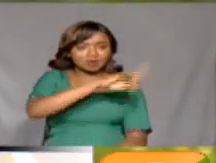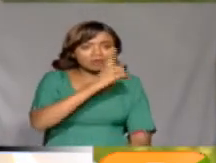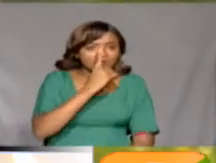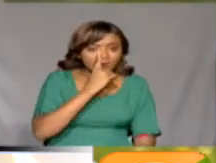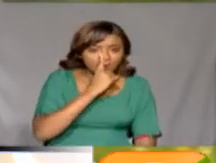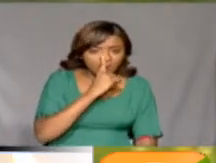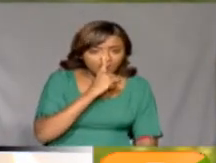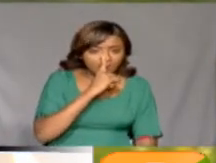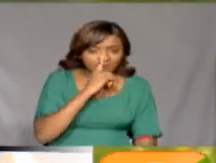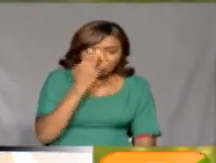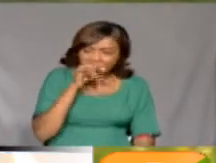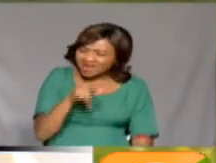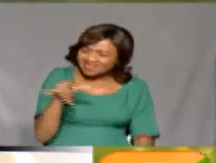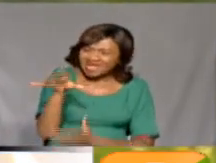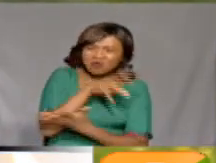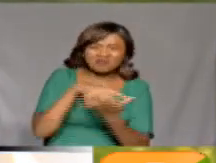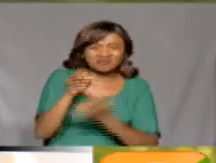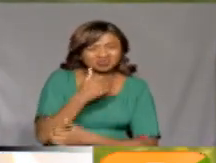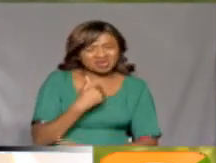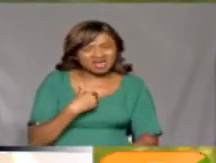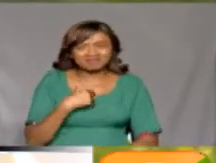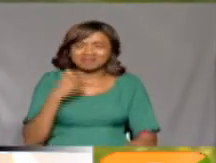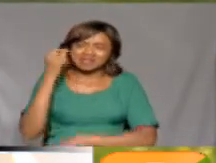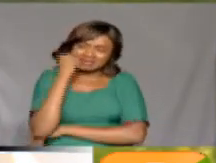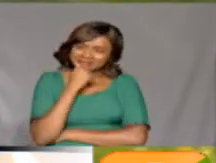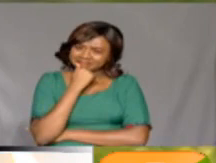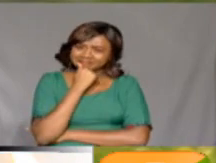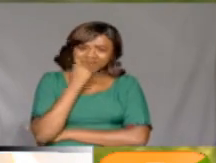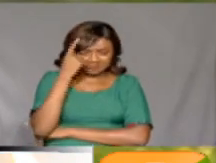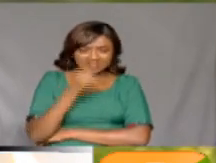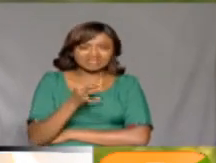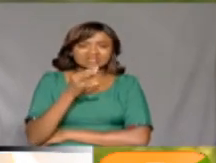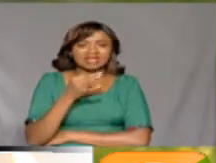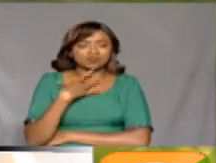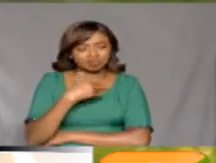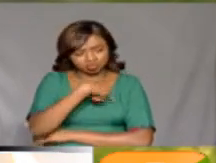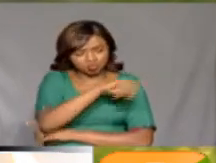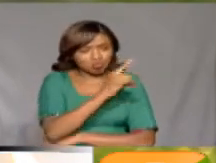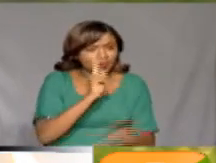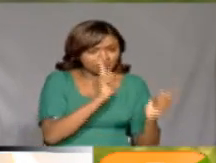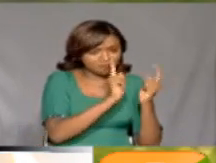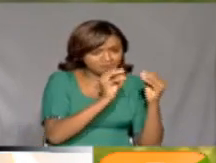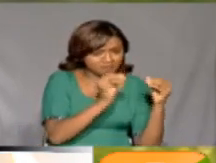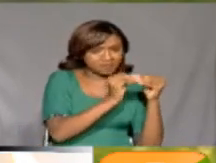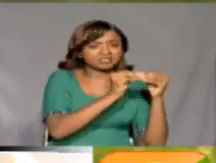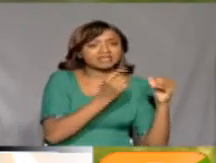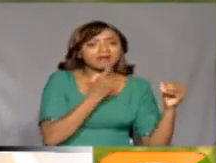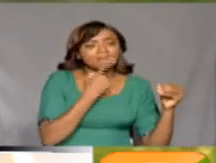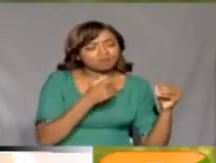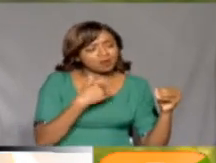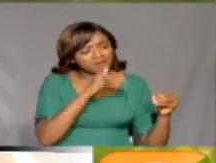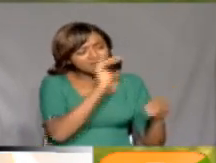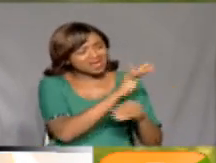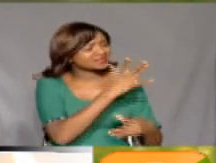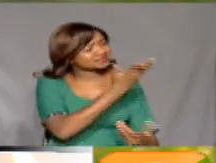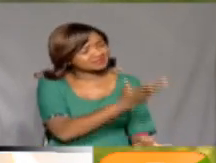knew exactly what it was. So I remember asking the former president, Mzee, have